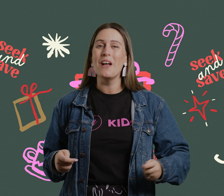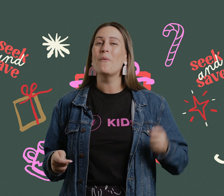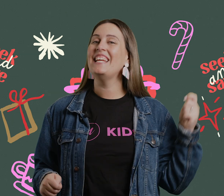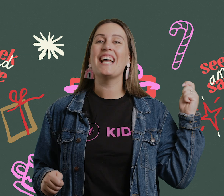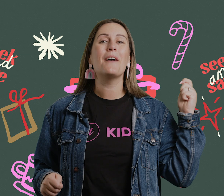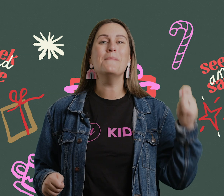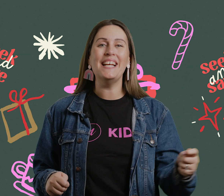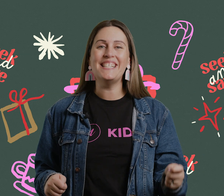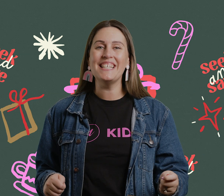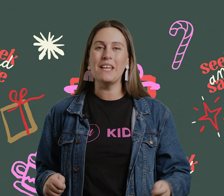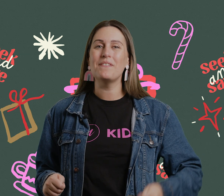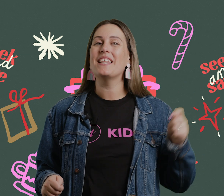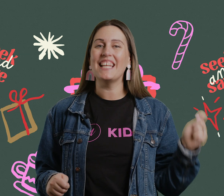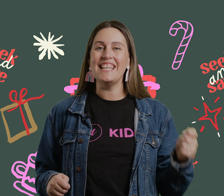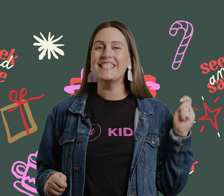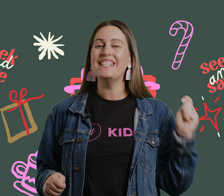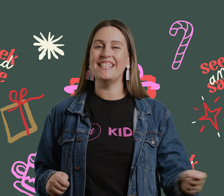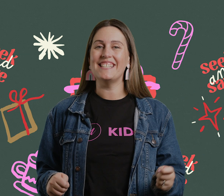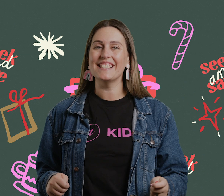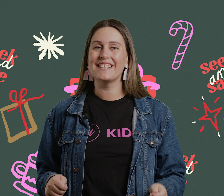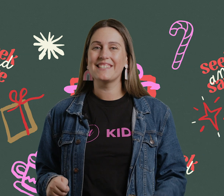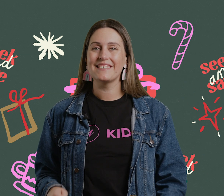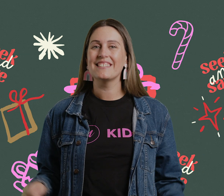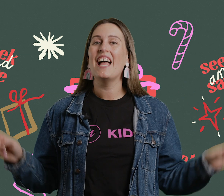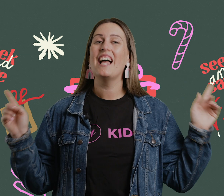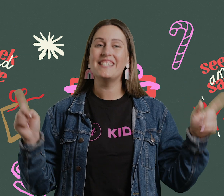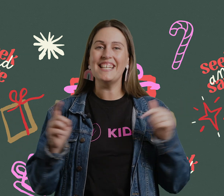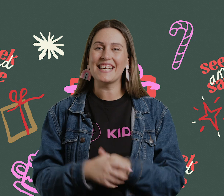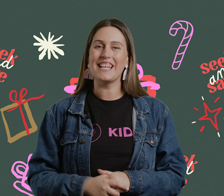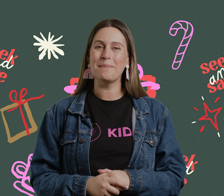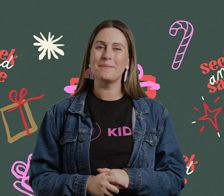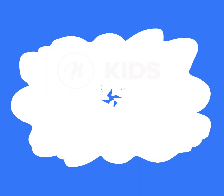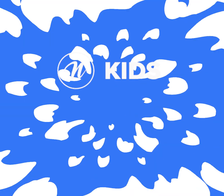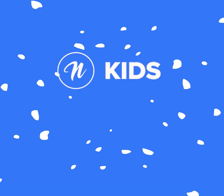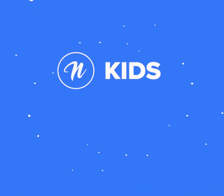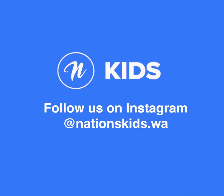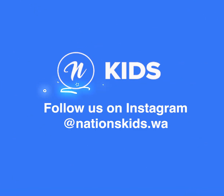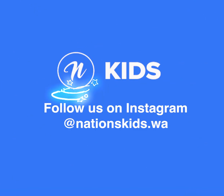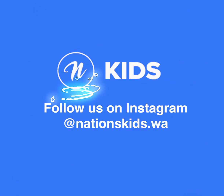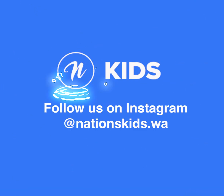too need that amazing gift that is Jesus. See you next time.